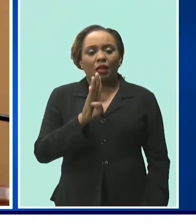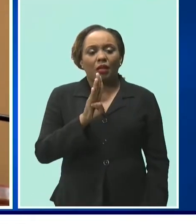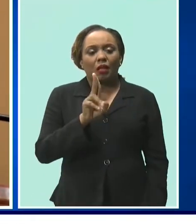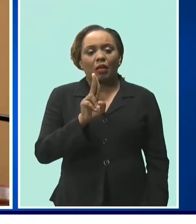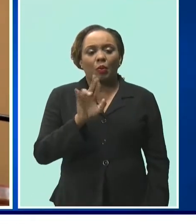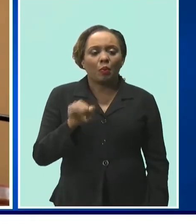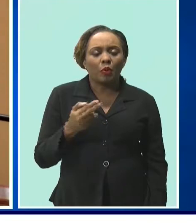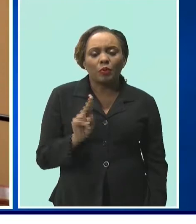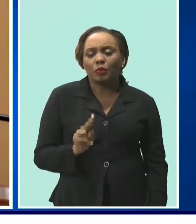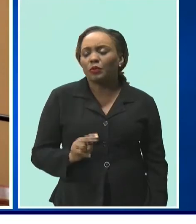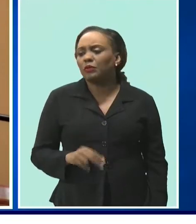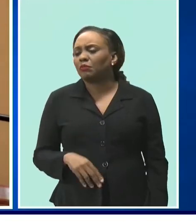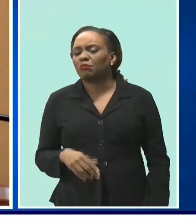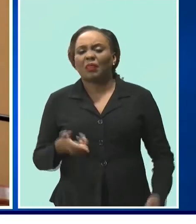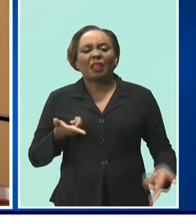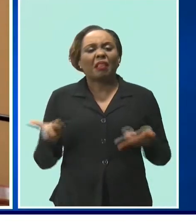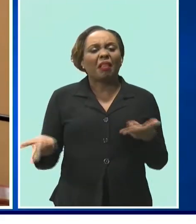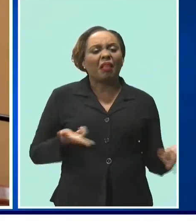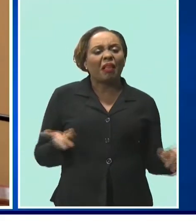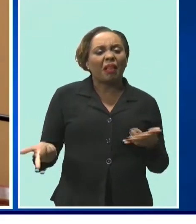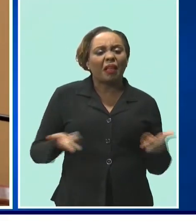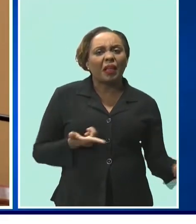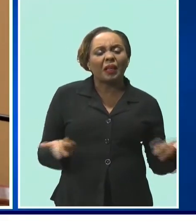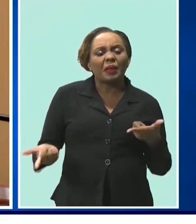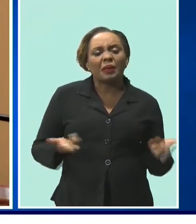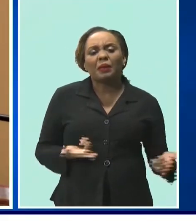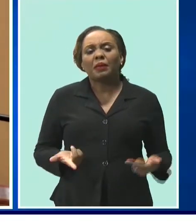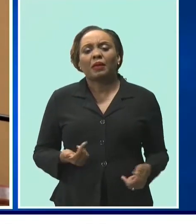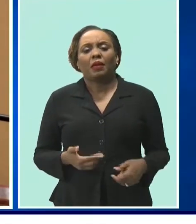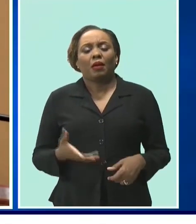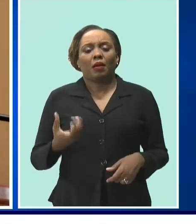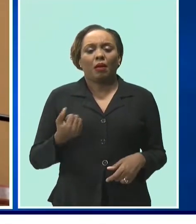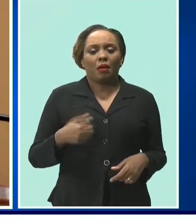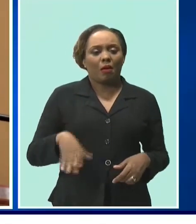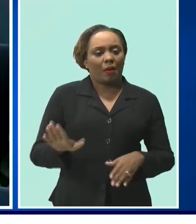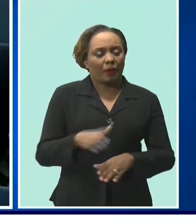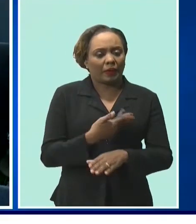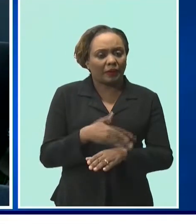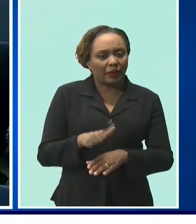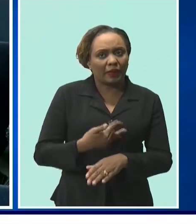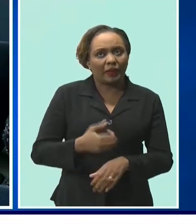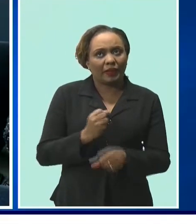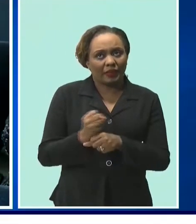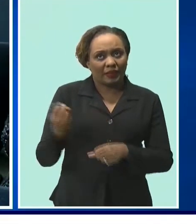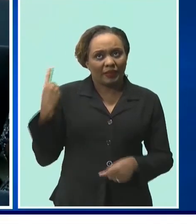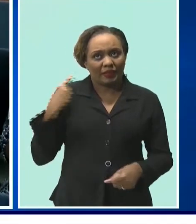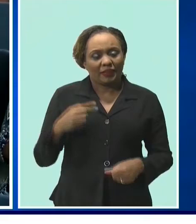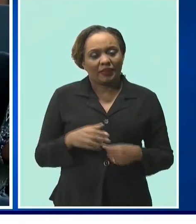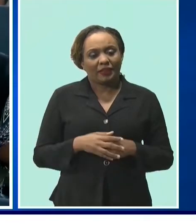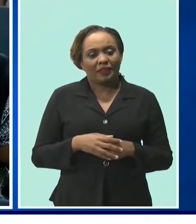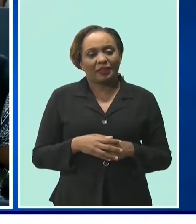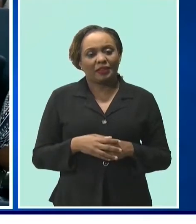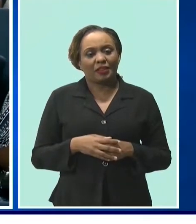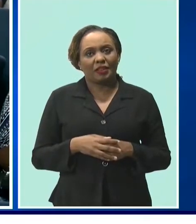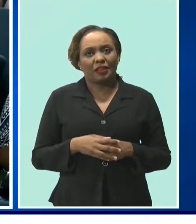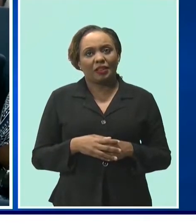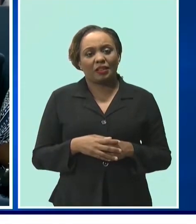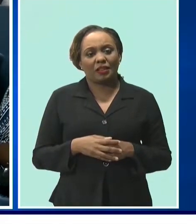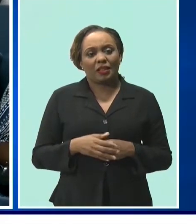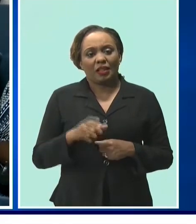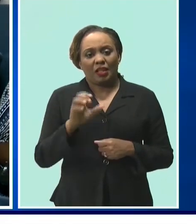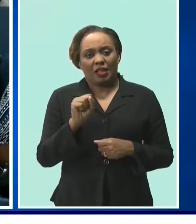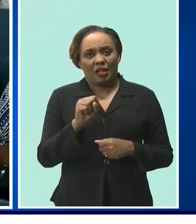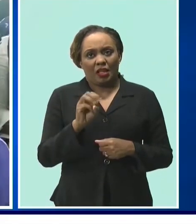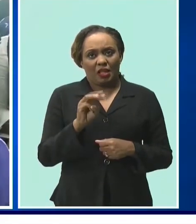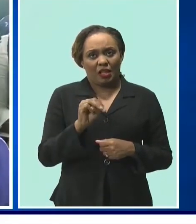show, liming in the CBC Blue Zone, or performing at Golden Soca last year. Reverend Irma Ambrose said Smokey used his musical